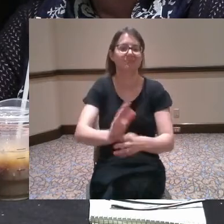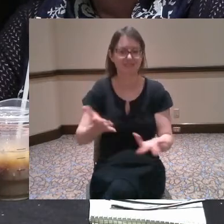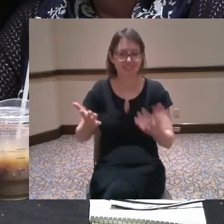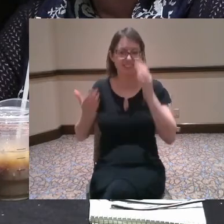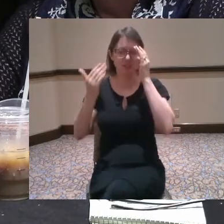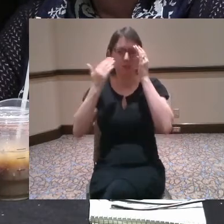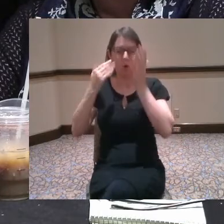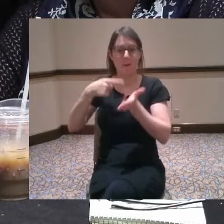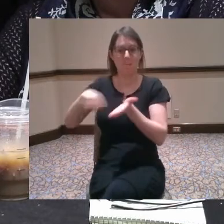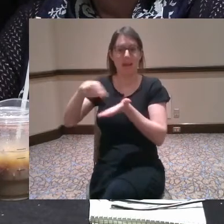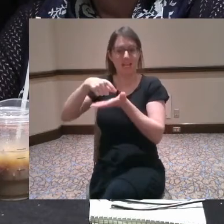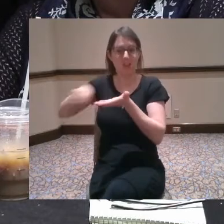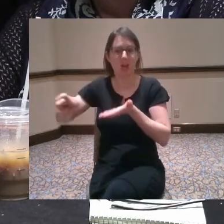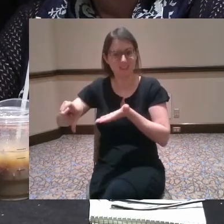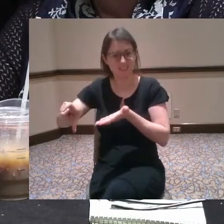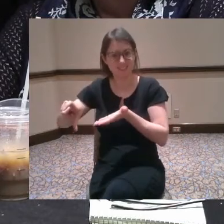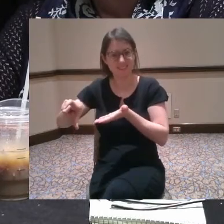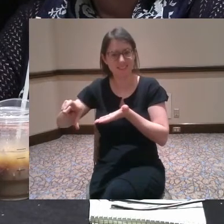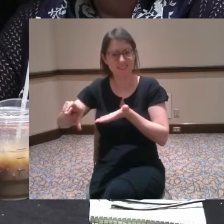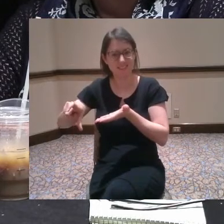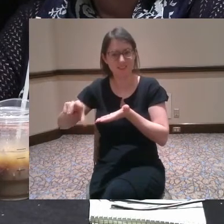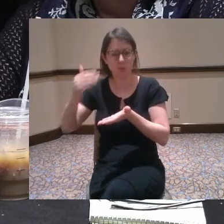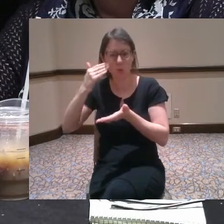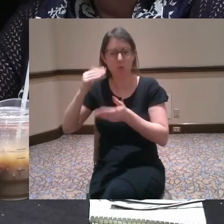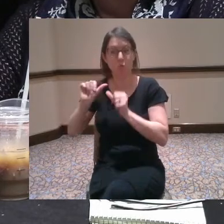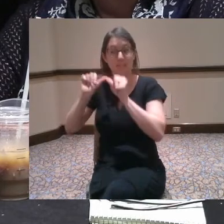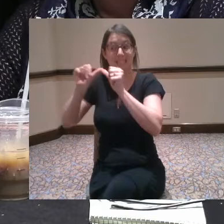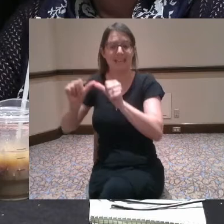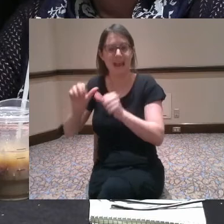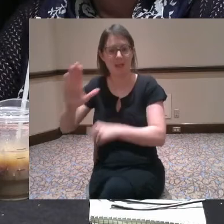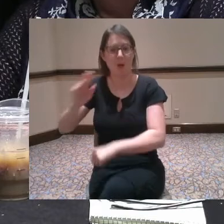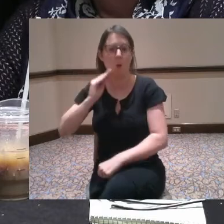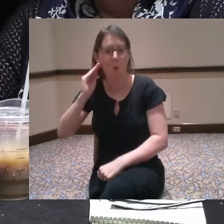know, paychecks into their homes for sustainability.